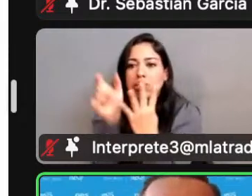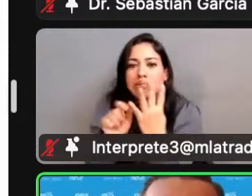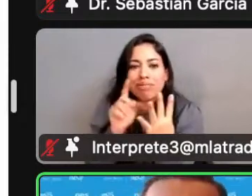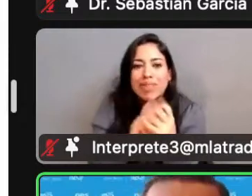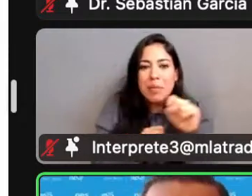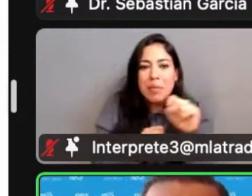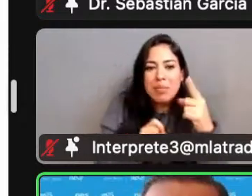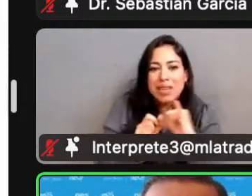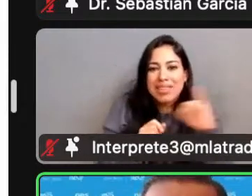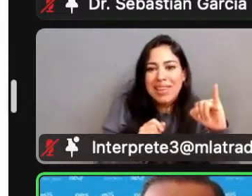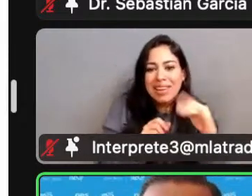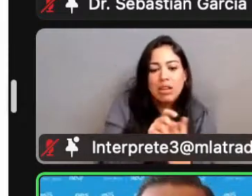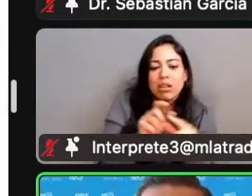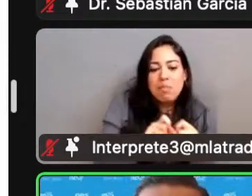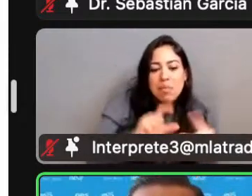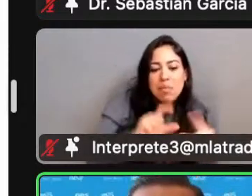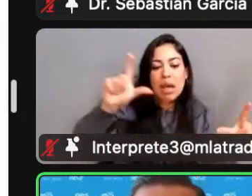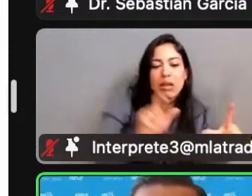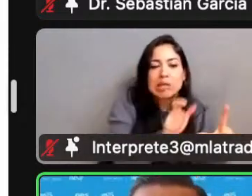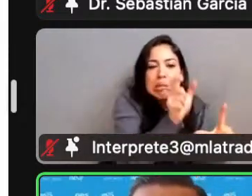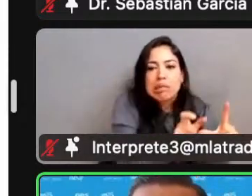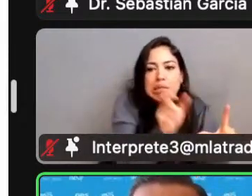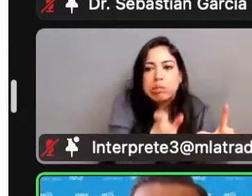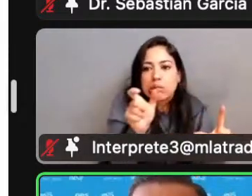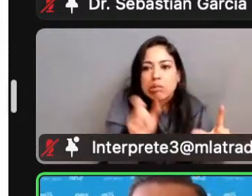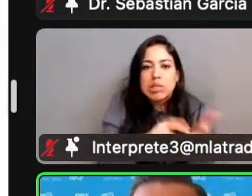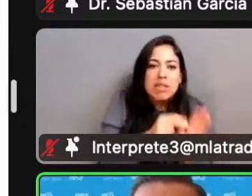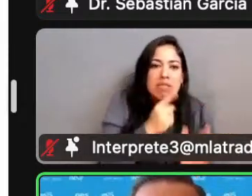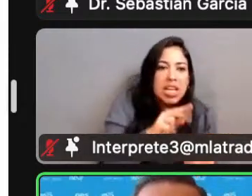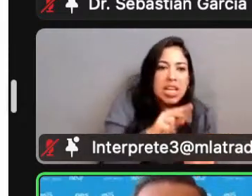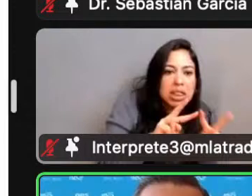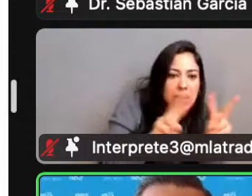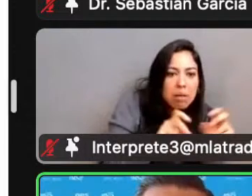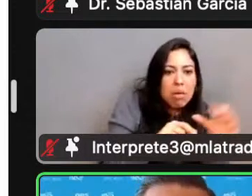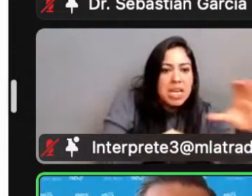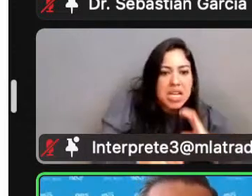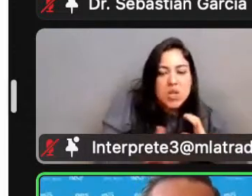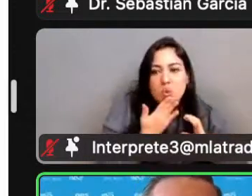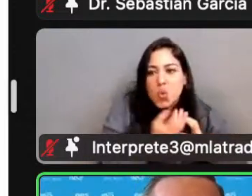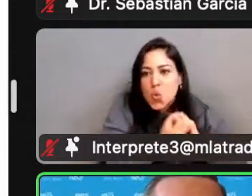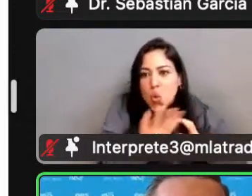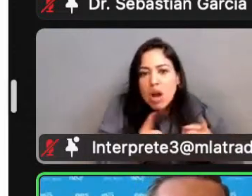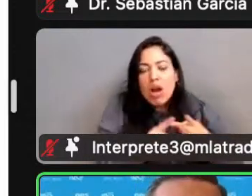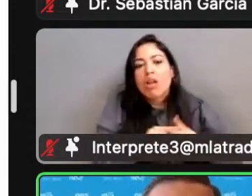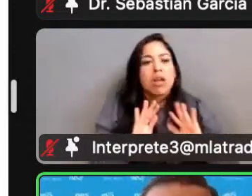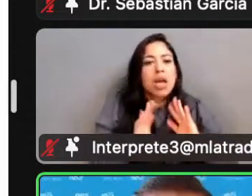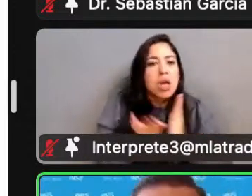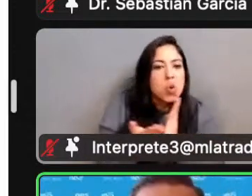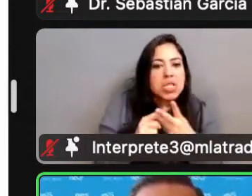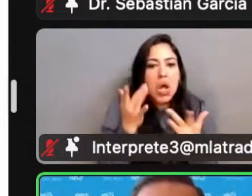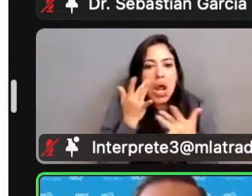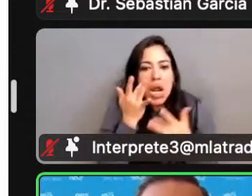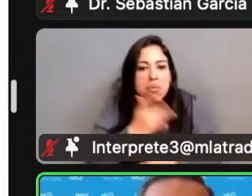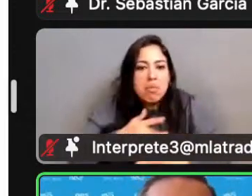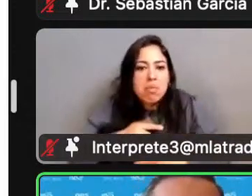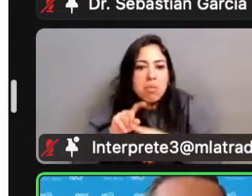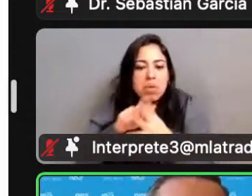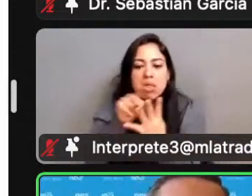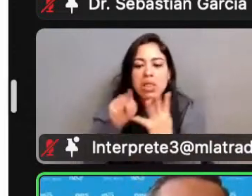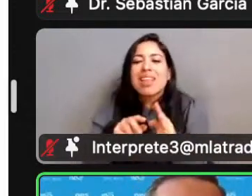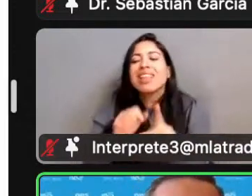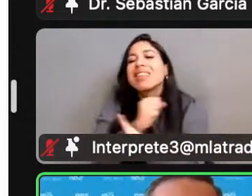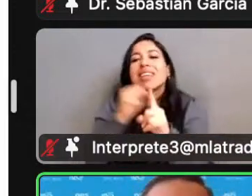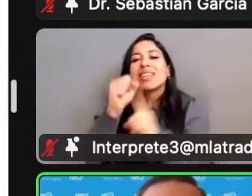quartiles on Sustainable Development Index that combines income, education, and health, the three dimensions